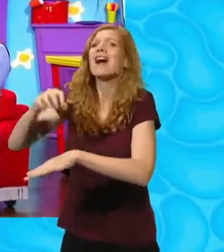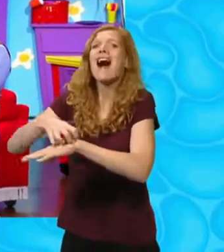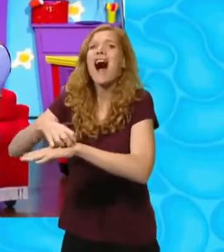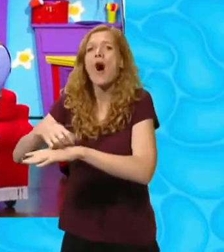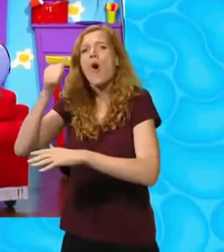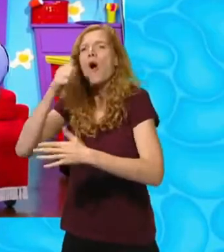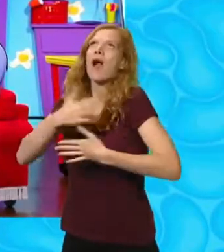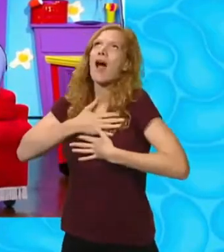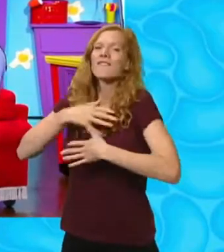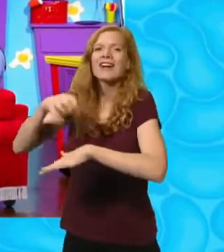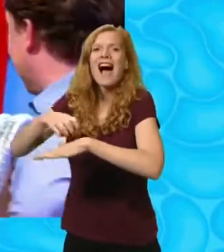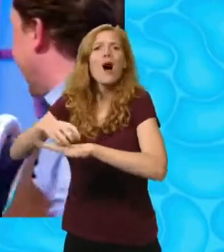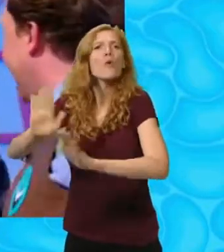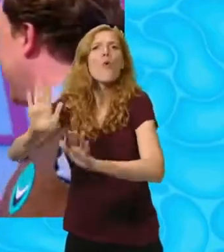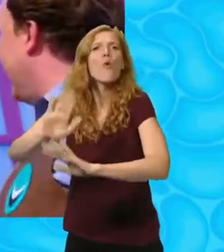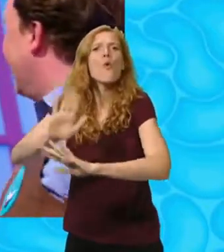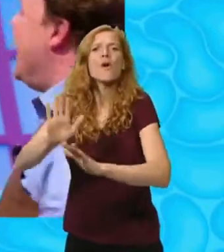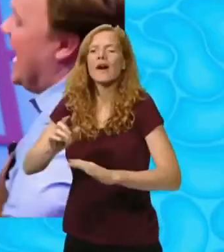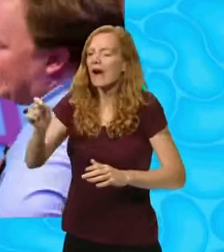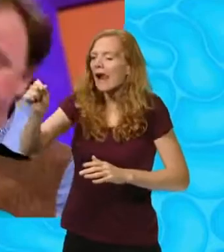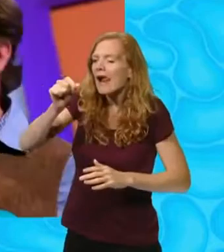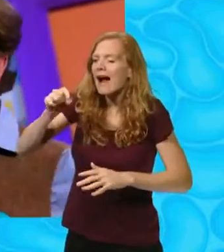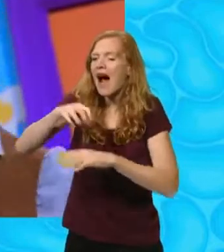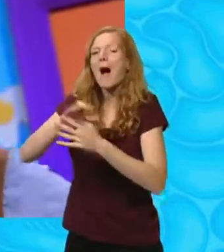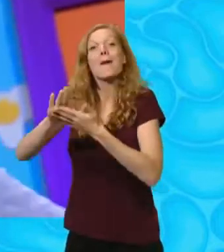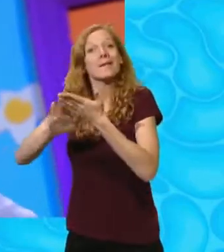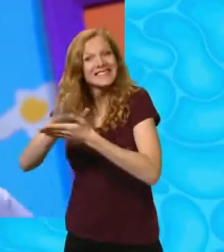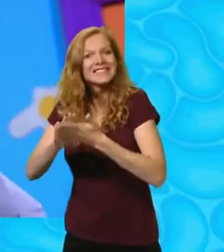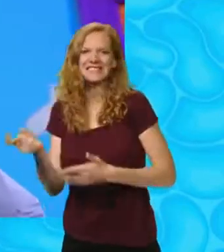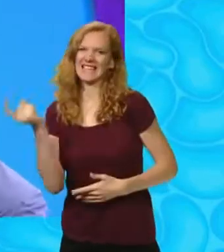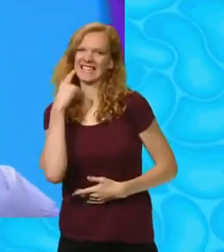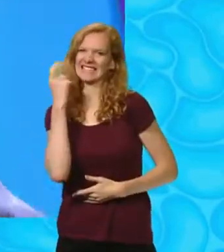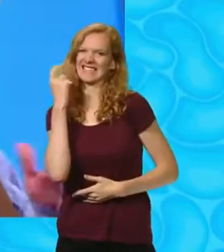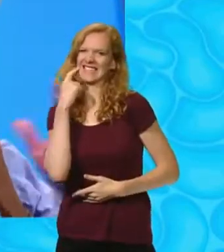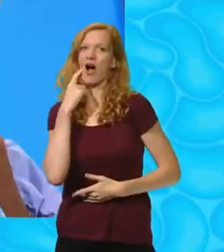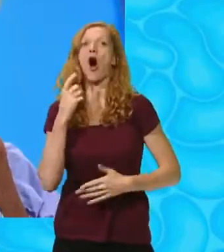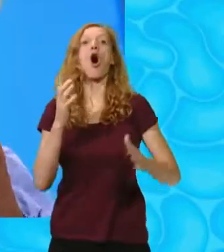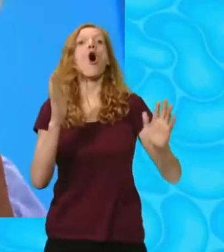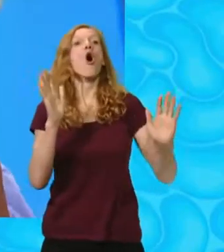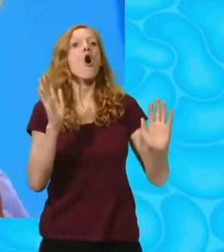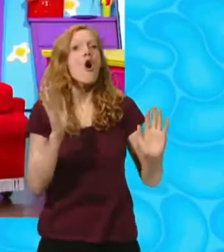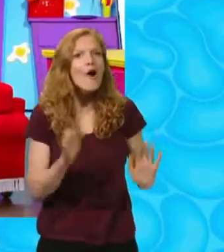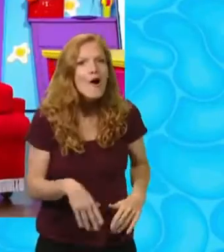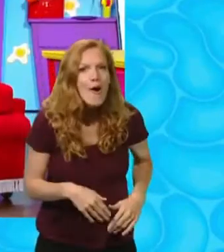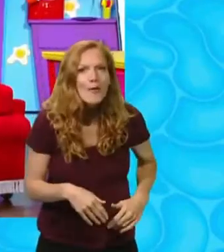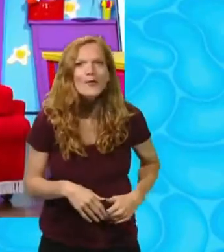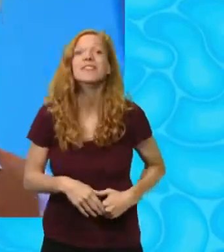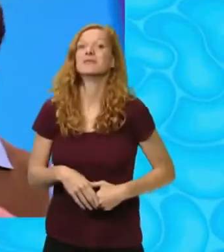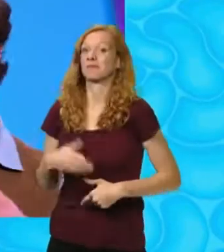of cake. It was, you know, easy. Wow. In fact, Robert, the dentist said that